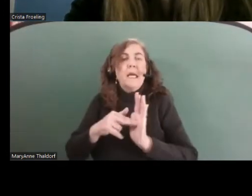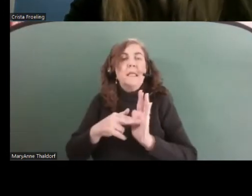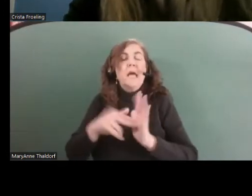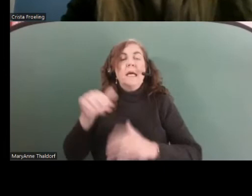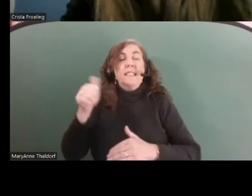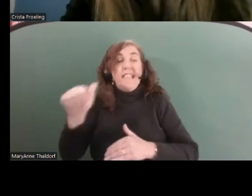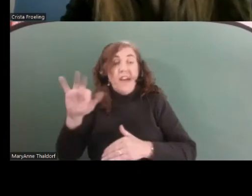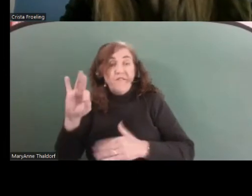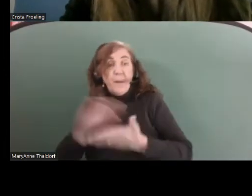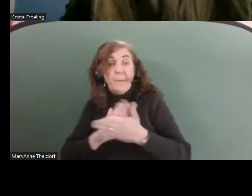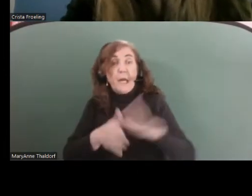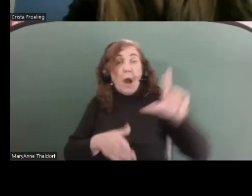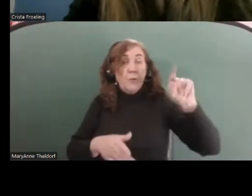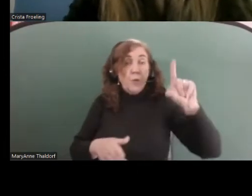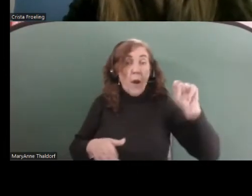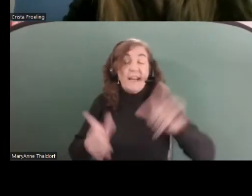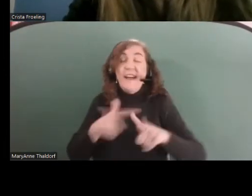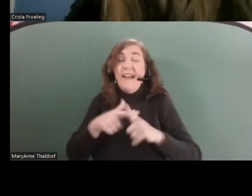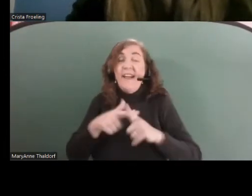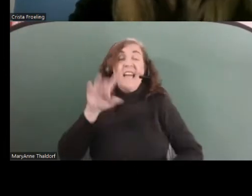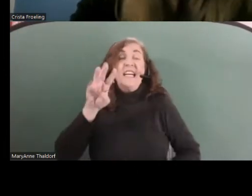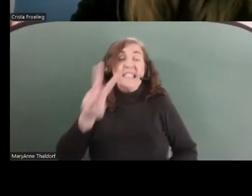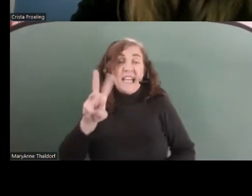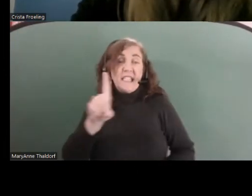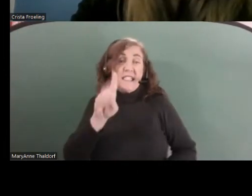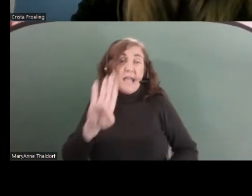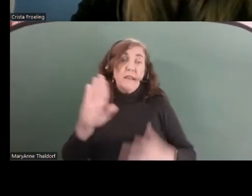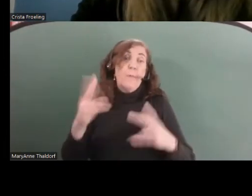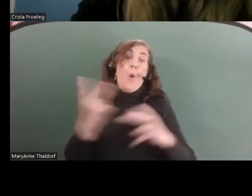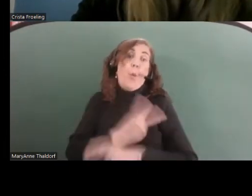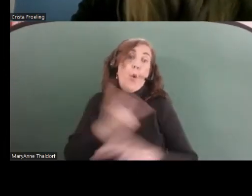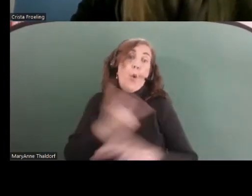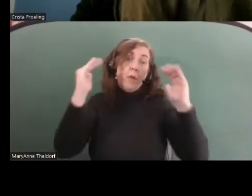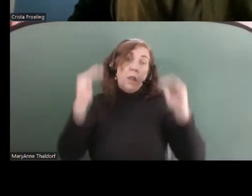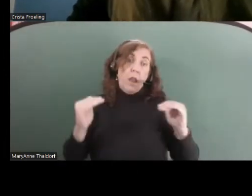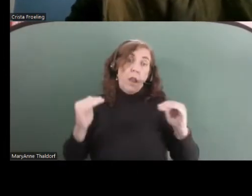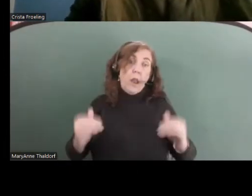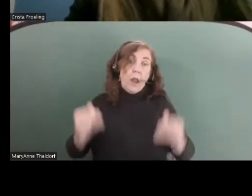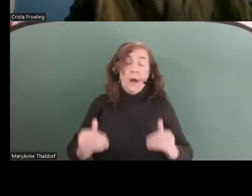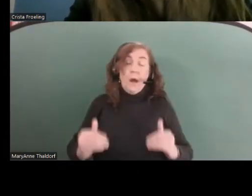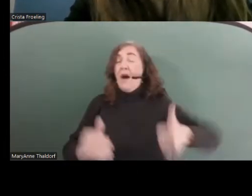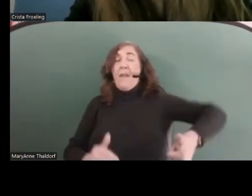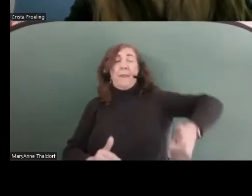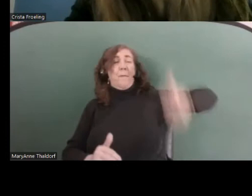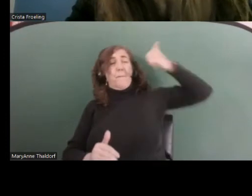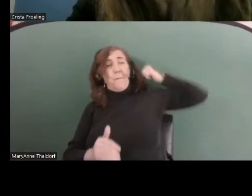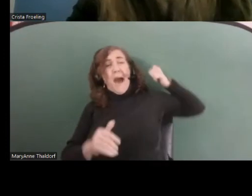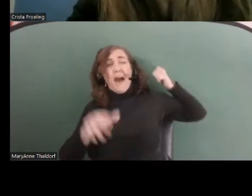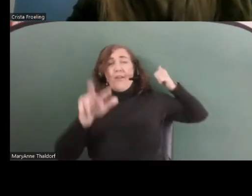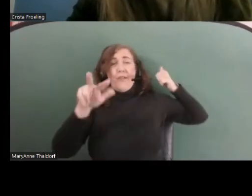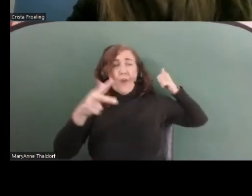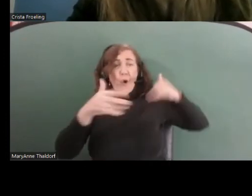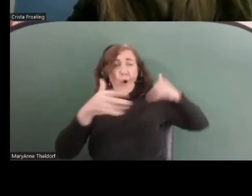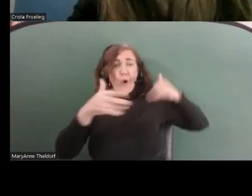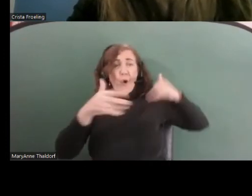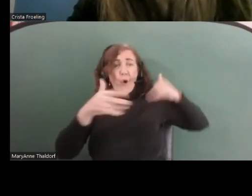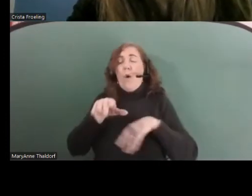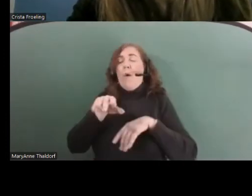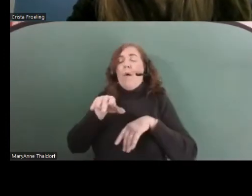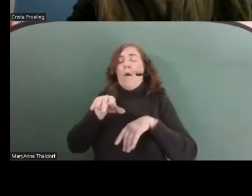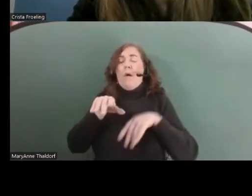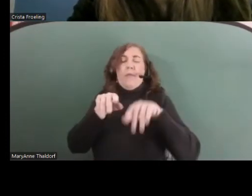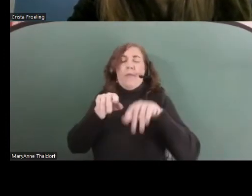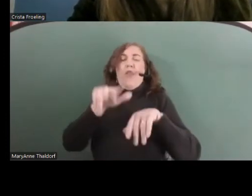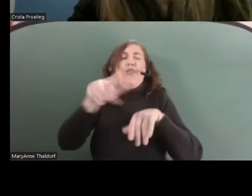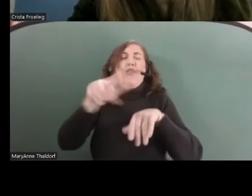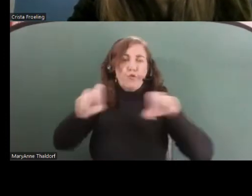The background noise, by the time you get to the 3rd or 4th row, the background noise will probably be louder than the speech for the child in that row.